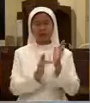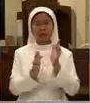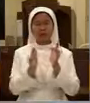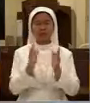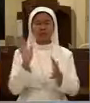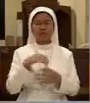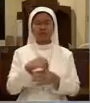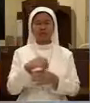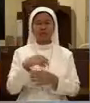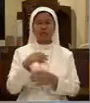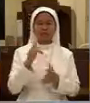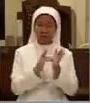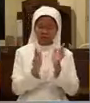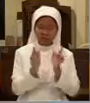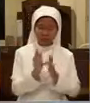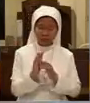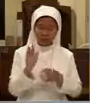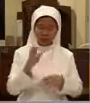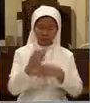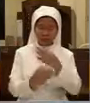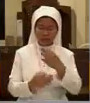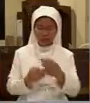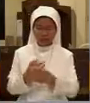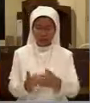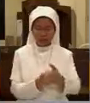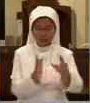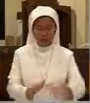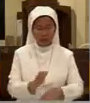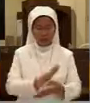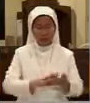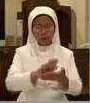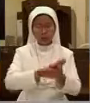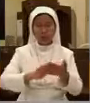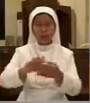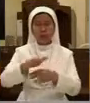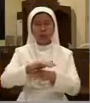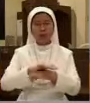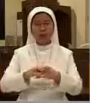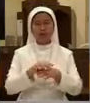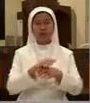his disciples. That's a Eucharistic action.